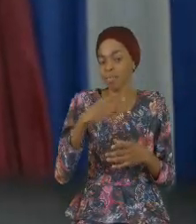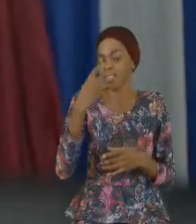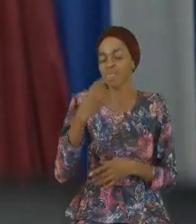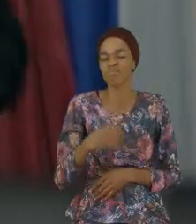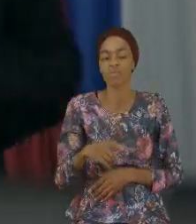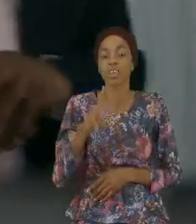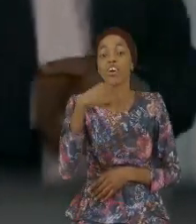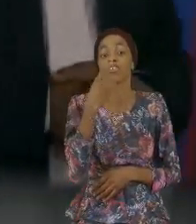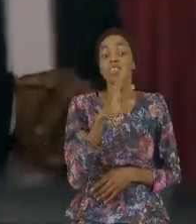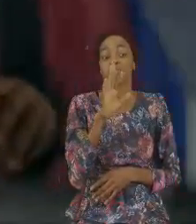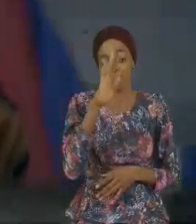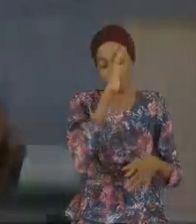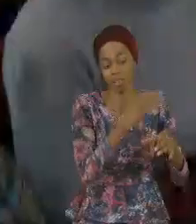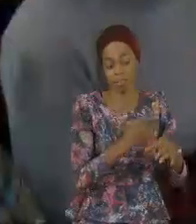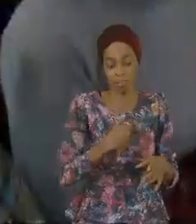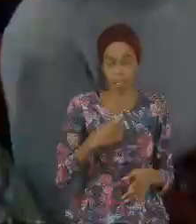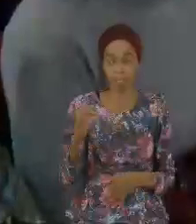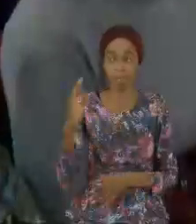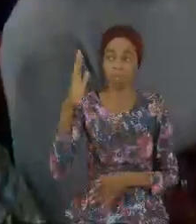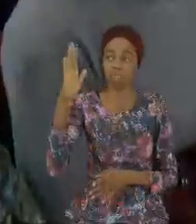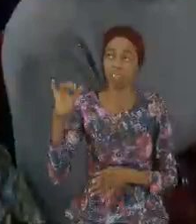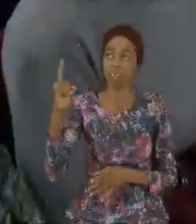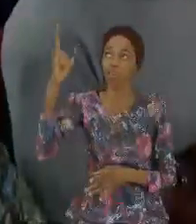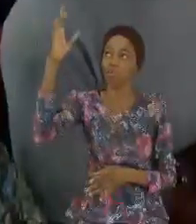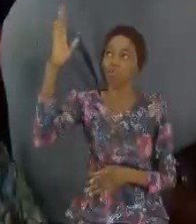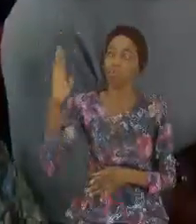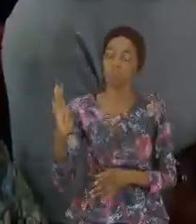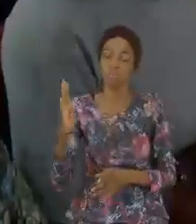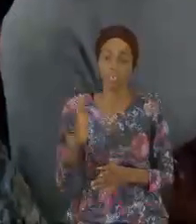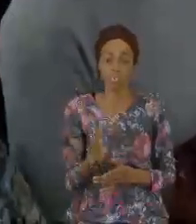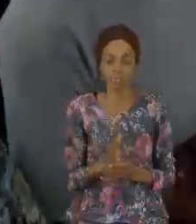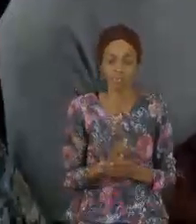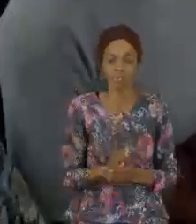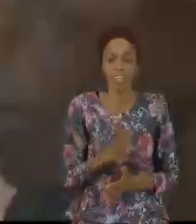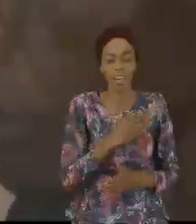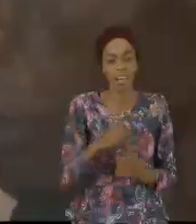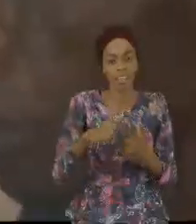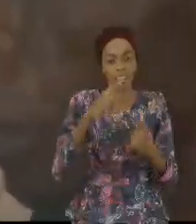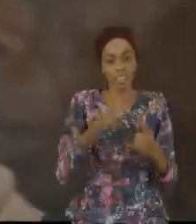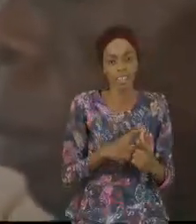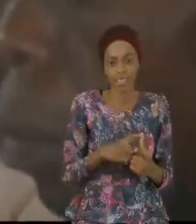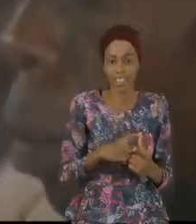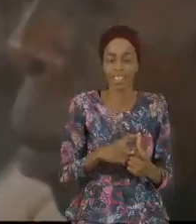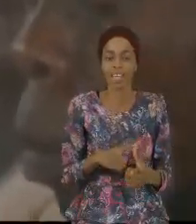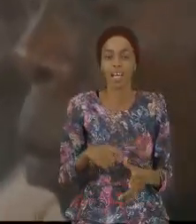of God. I said, I'm a minister of God. And then eventually he was with Jethro.